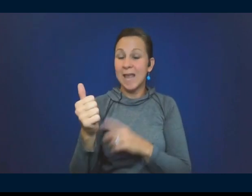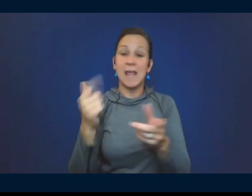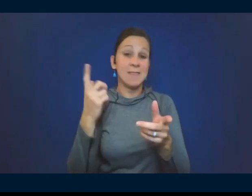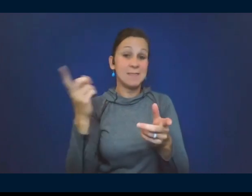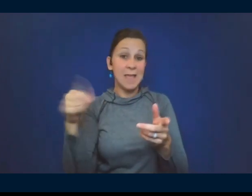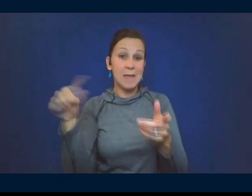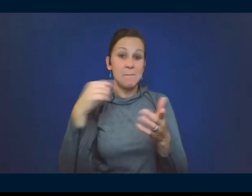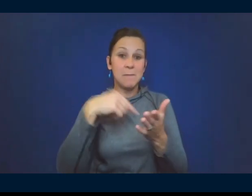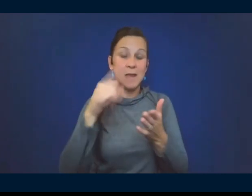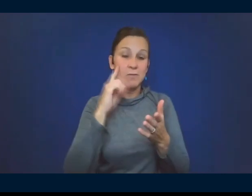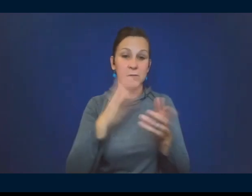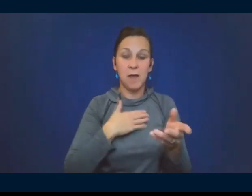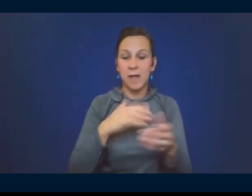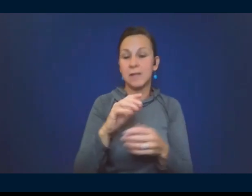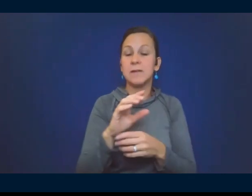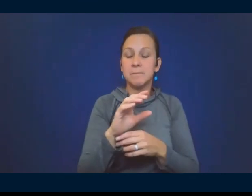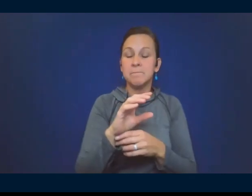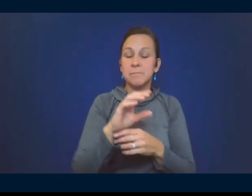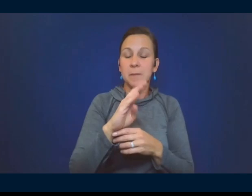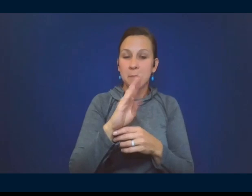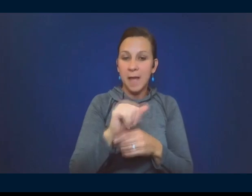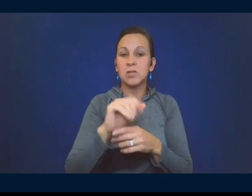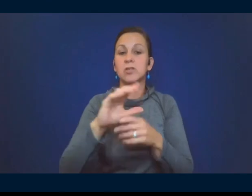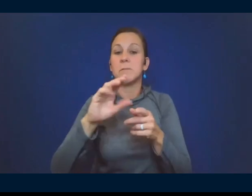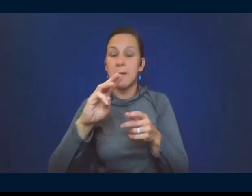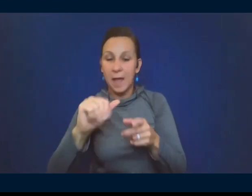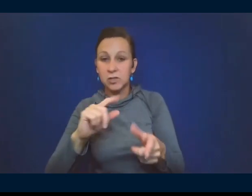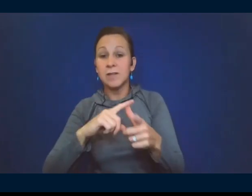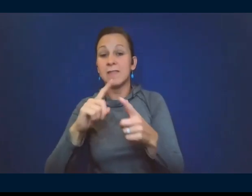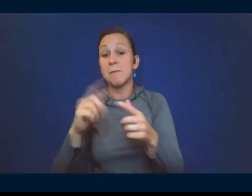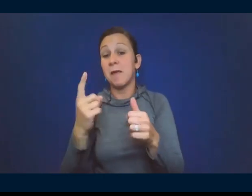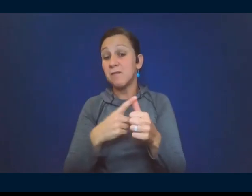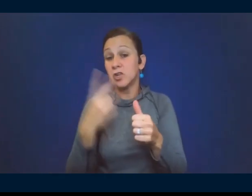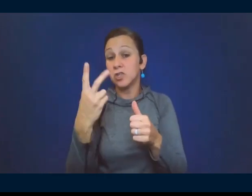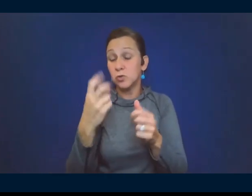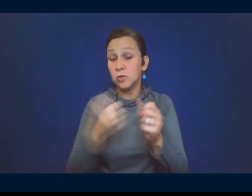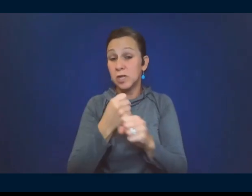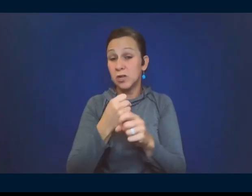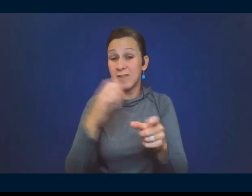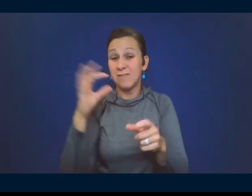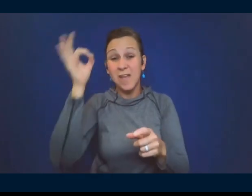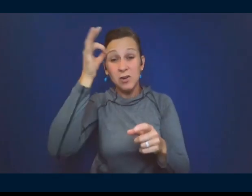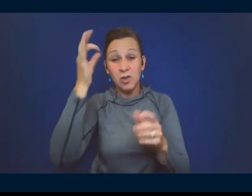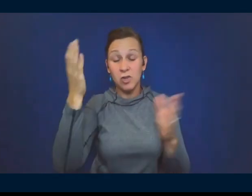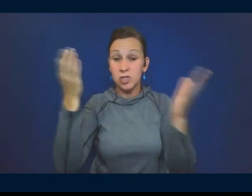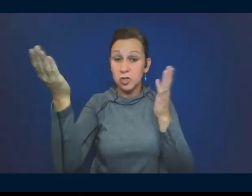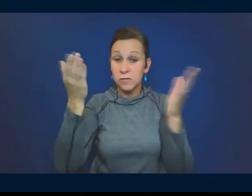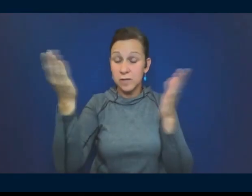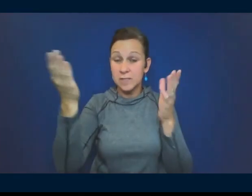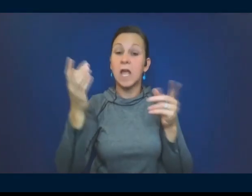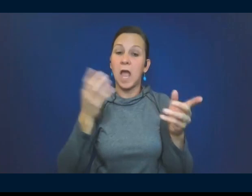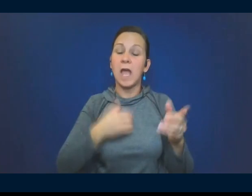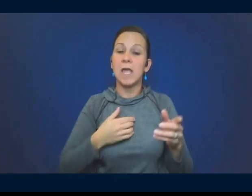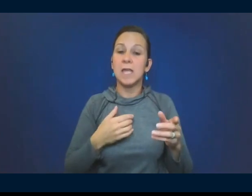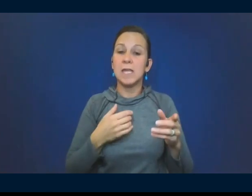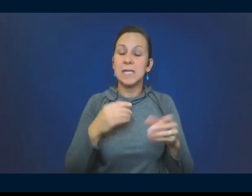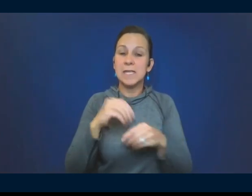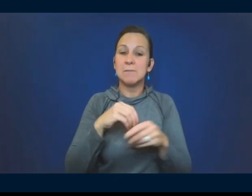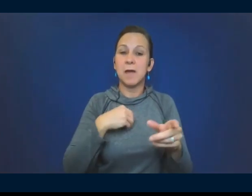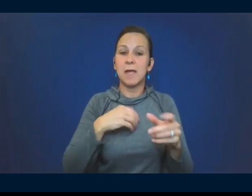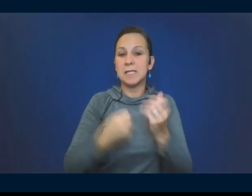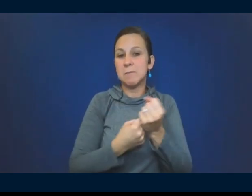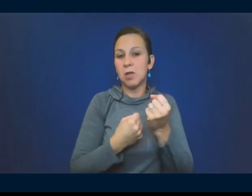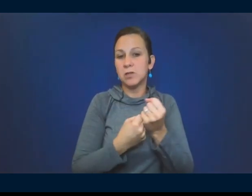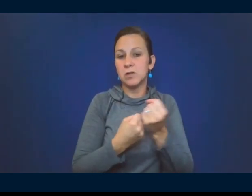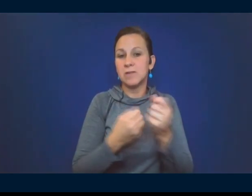my bachelor degree in material science. And then I served my first 2 years of federal service at my sponsoring facility, which